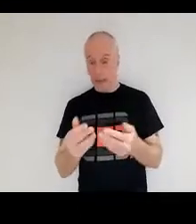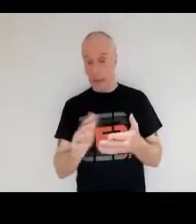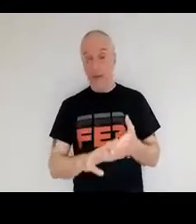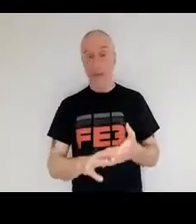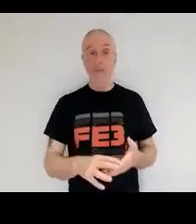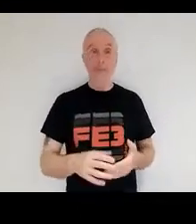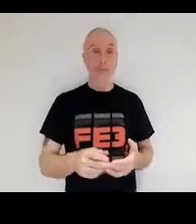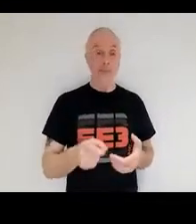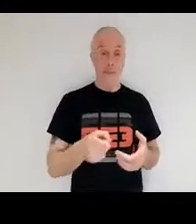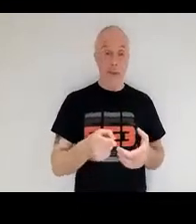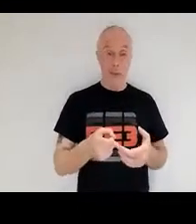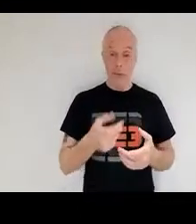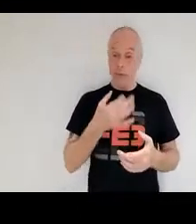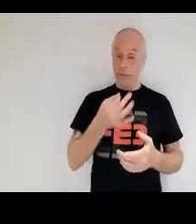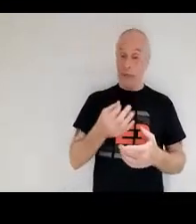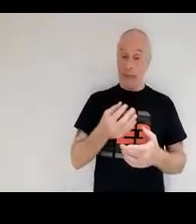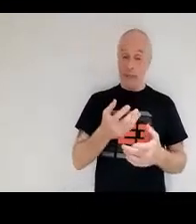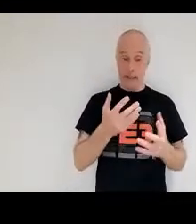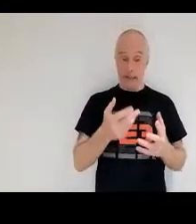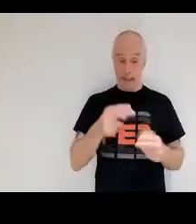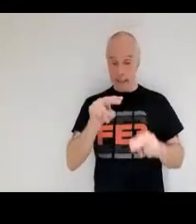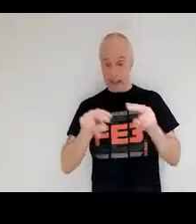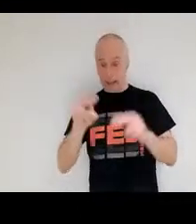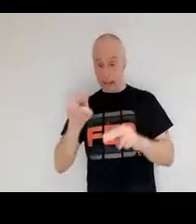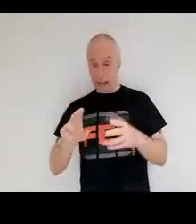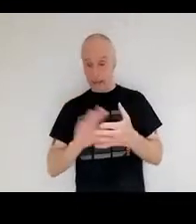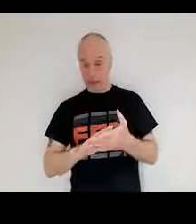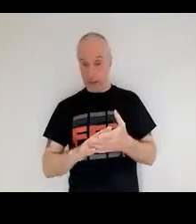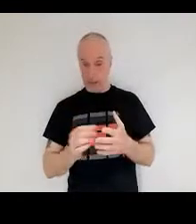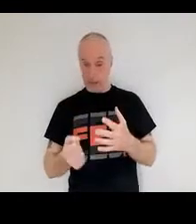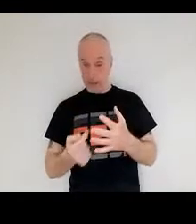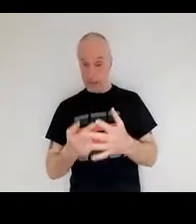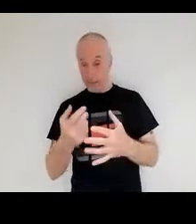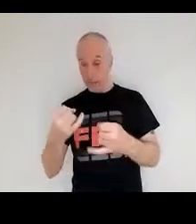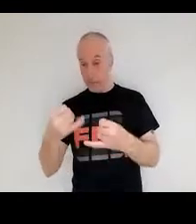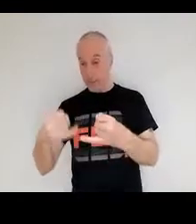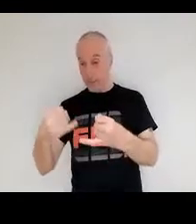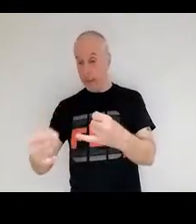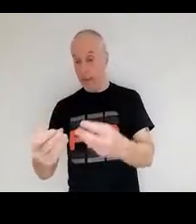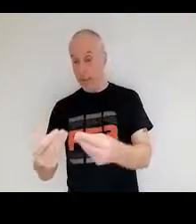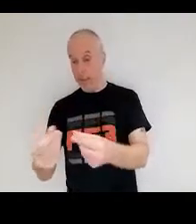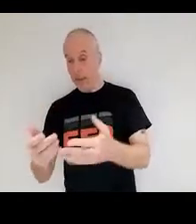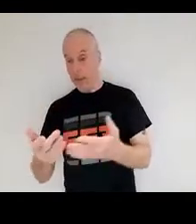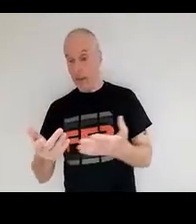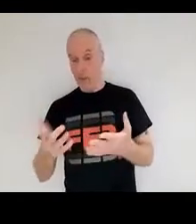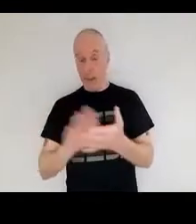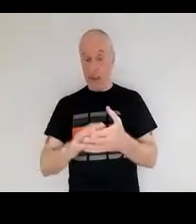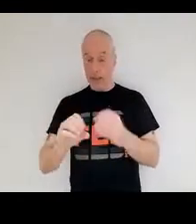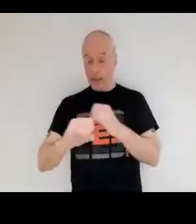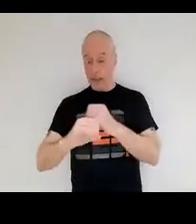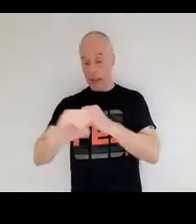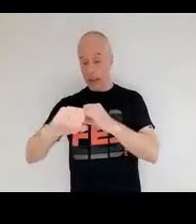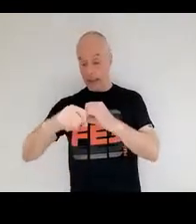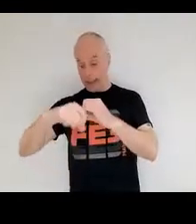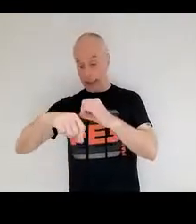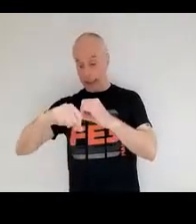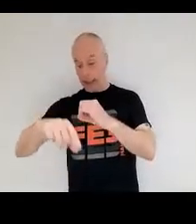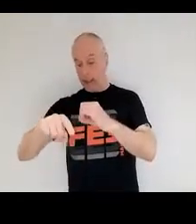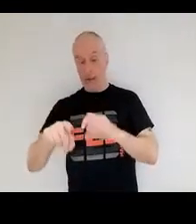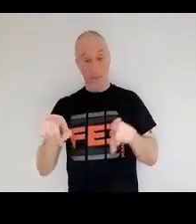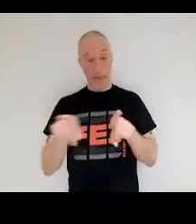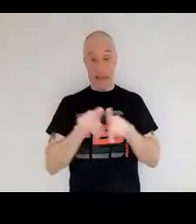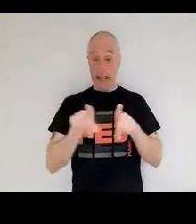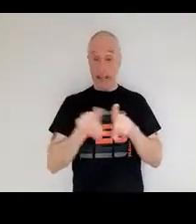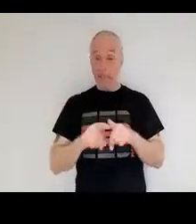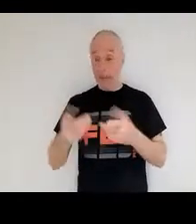the frequency of events that arise from the failure of materials, which principally are leaks, remains the same. So then your